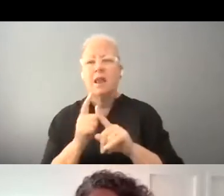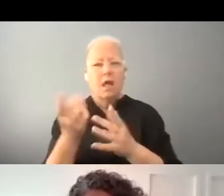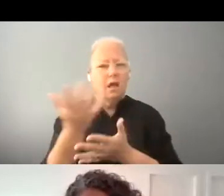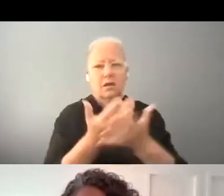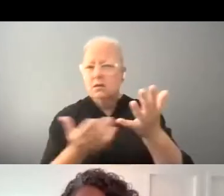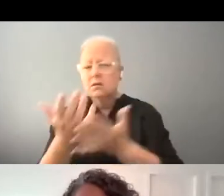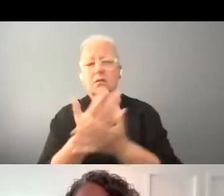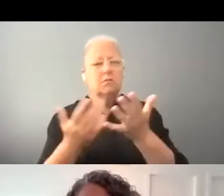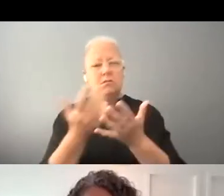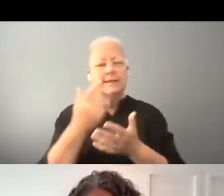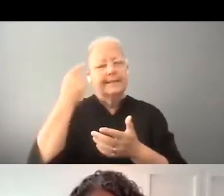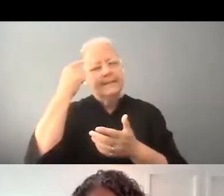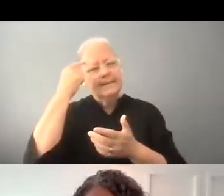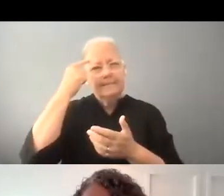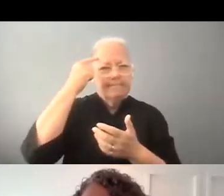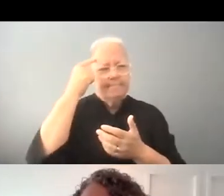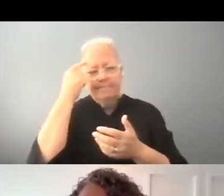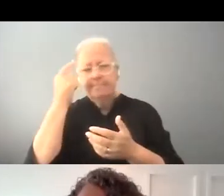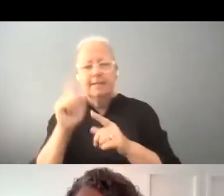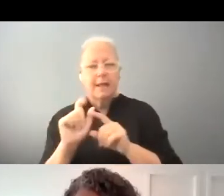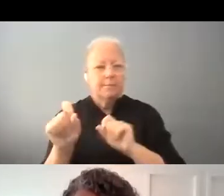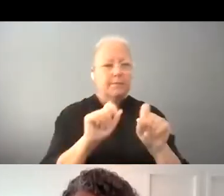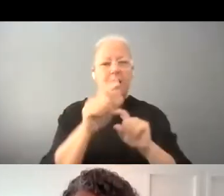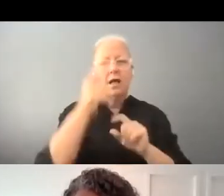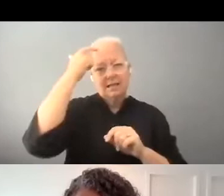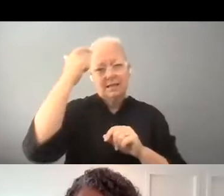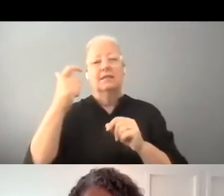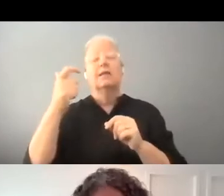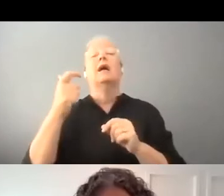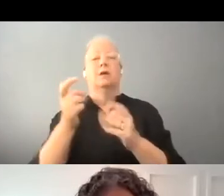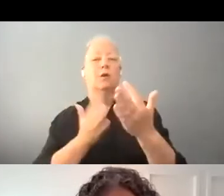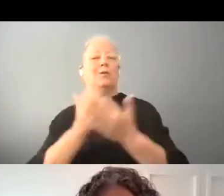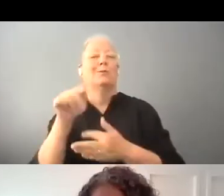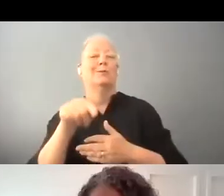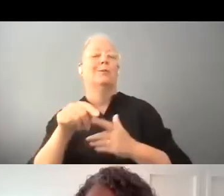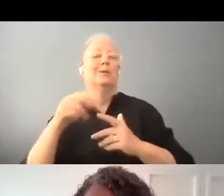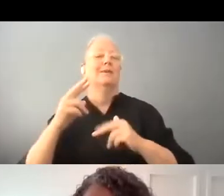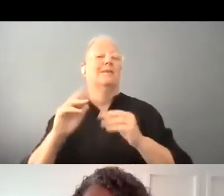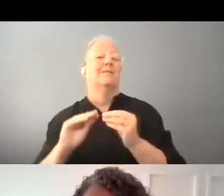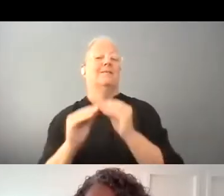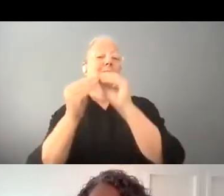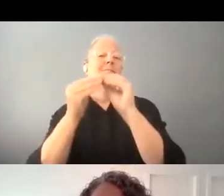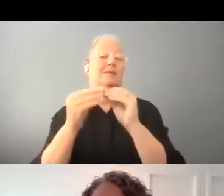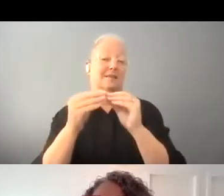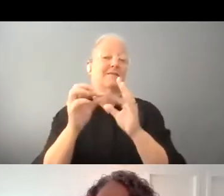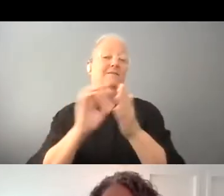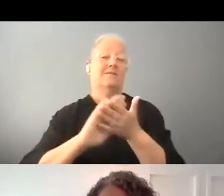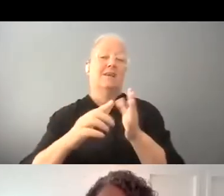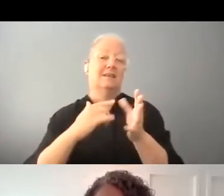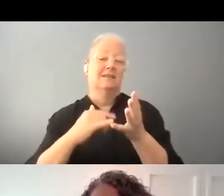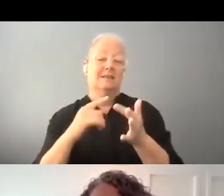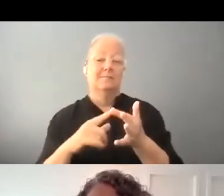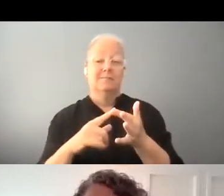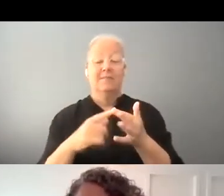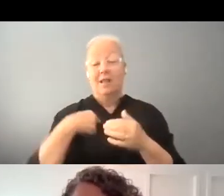to springboard and go into that development phase. So I know it's really tough